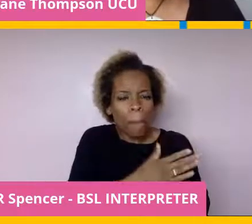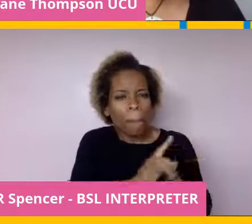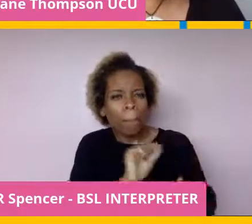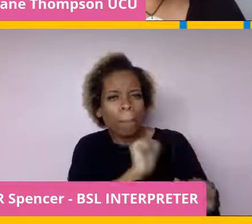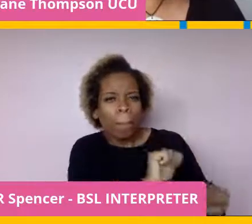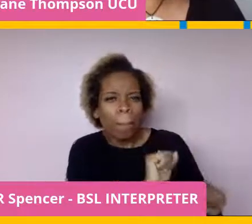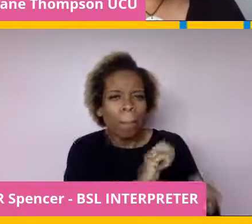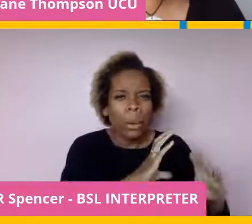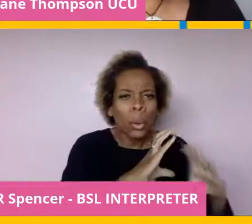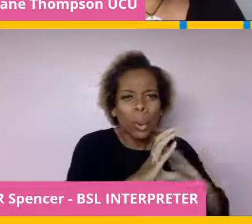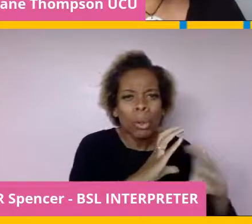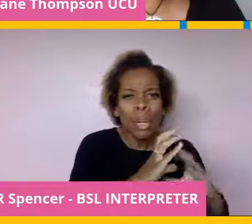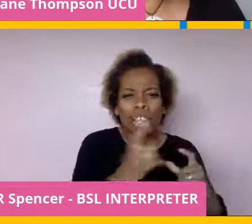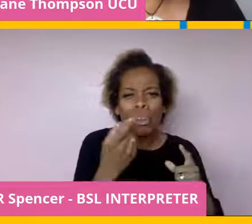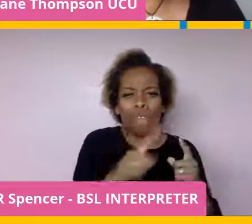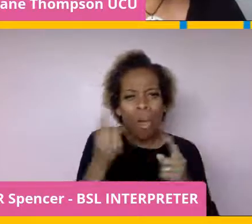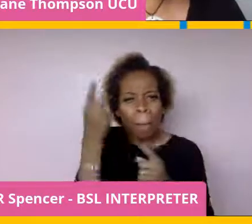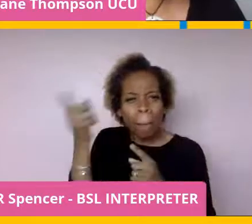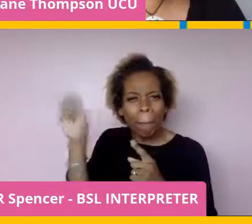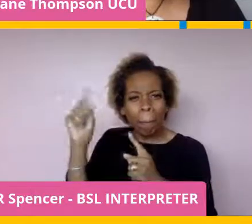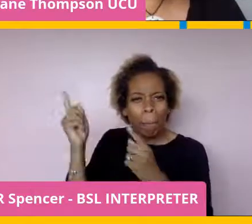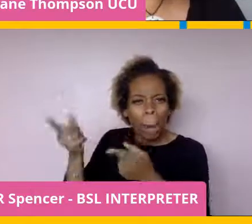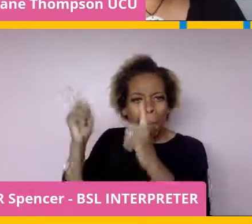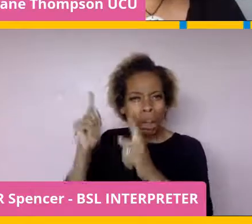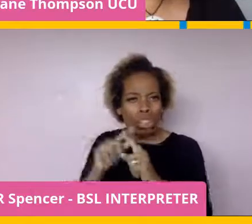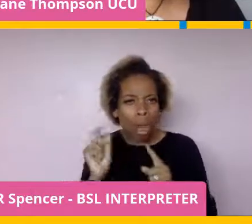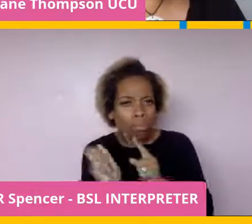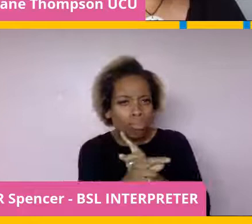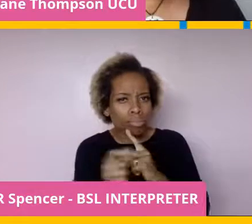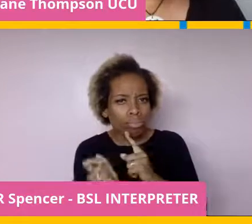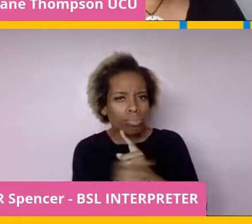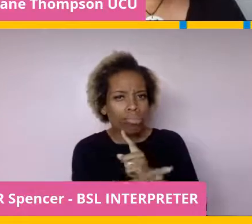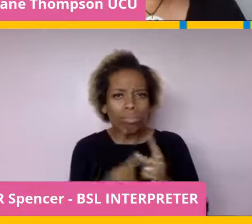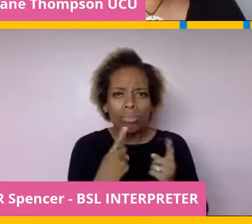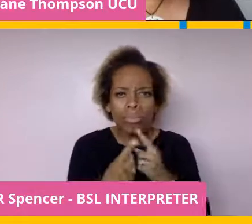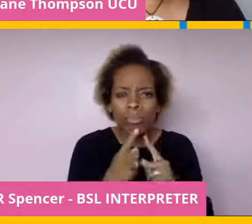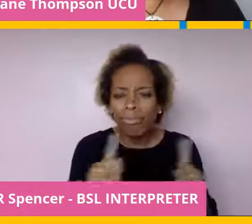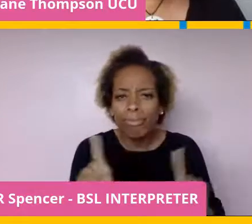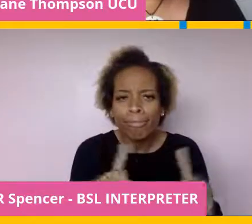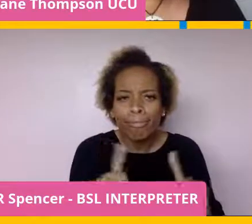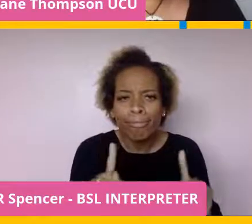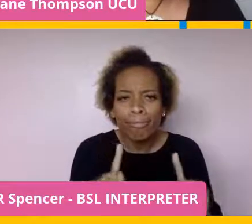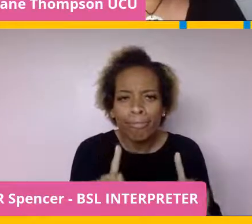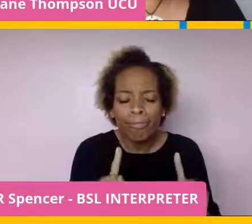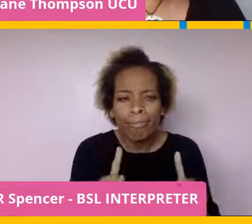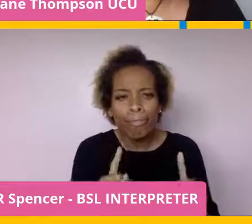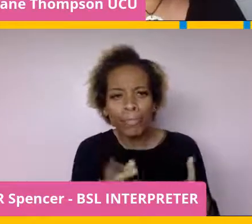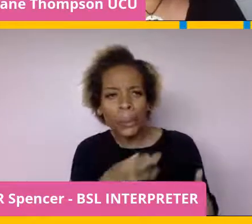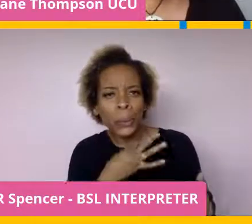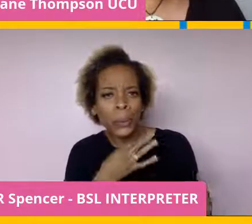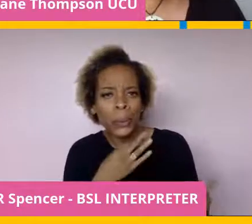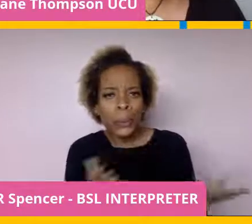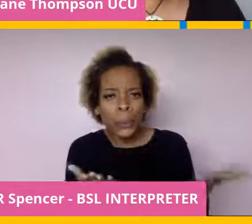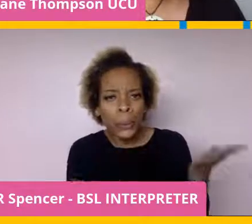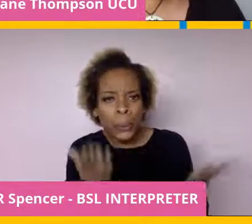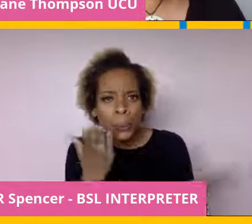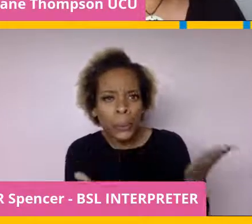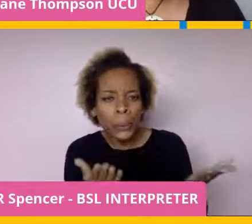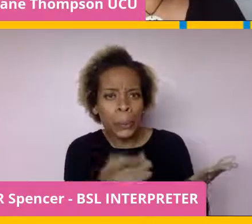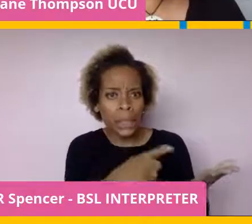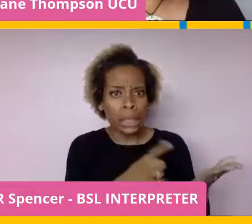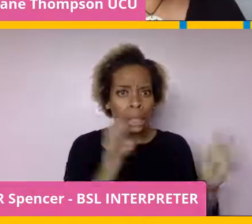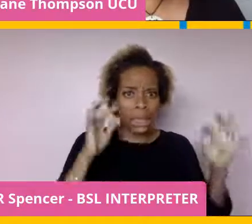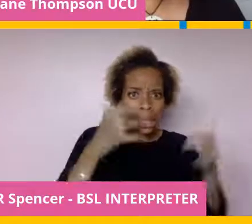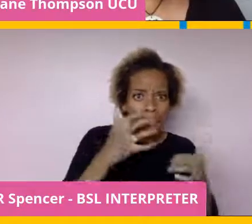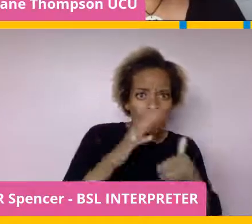they been told? What sneaky messages have been coming out through the employer to people who aren't necessarily members? What is being leveraged